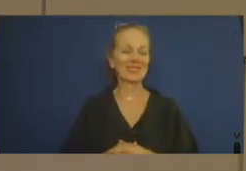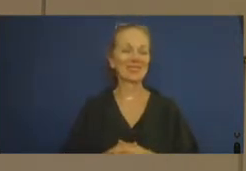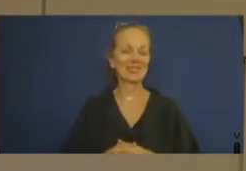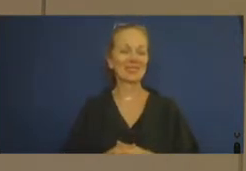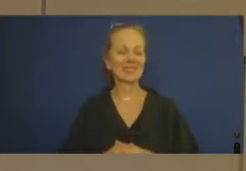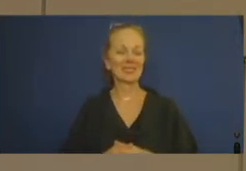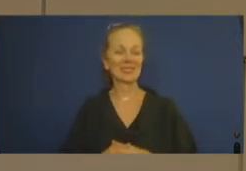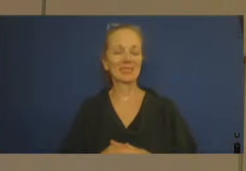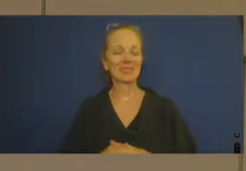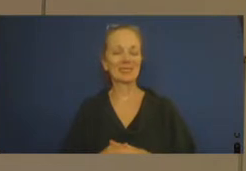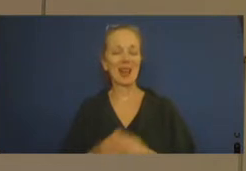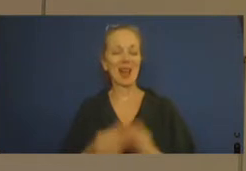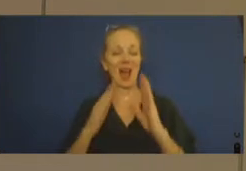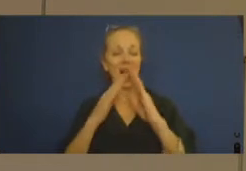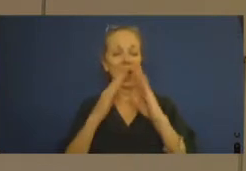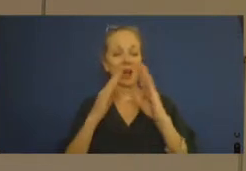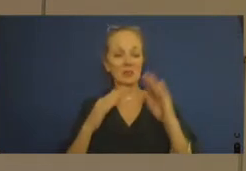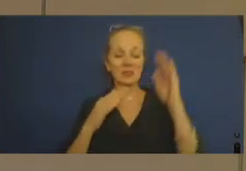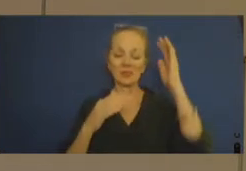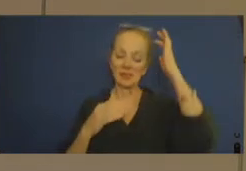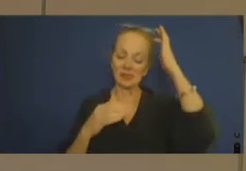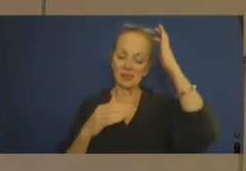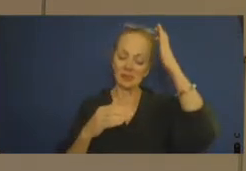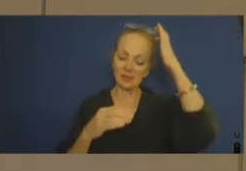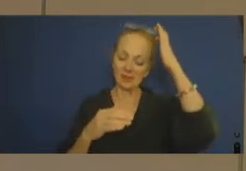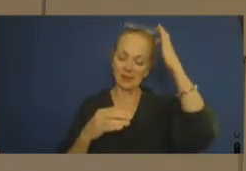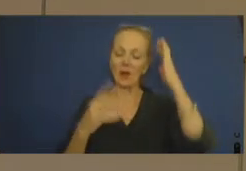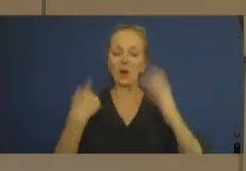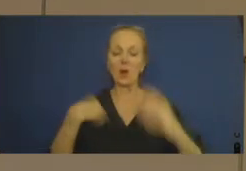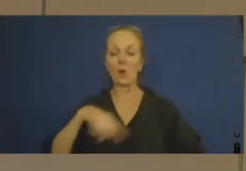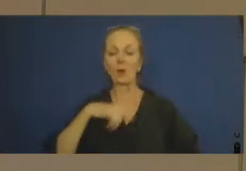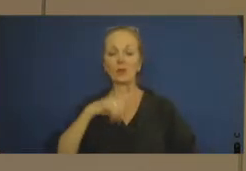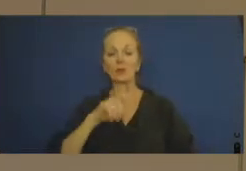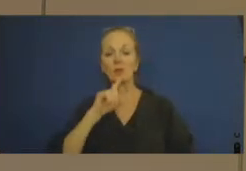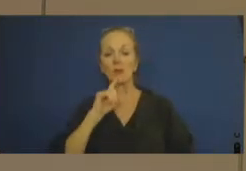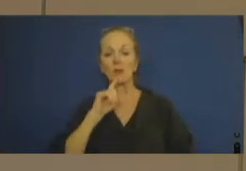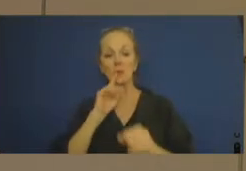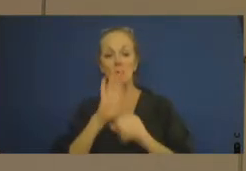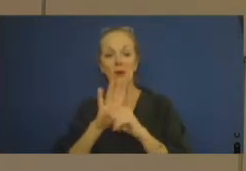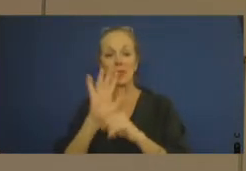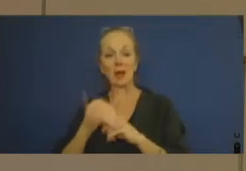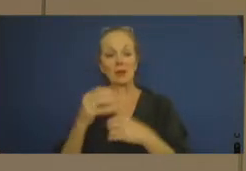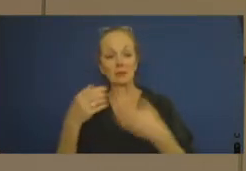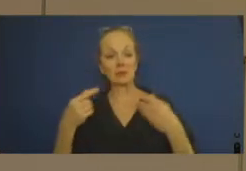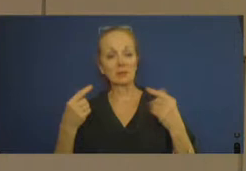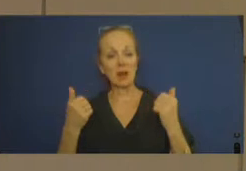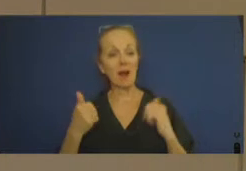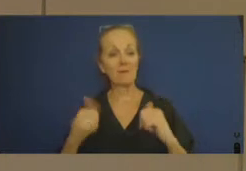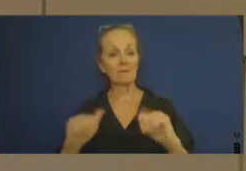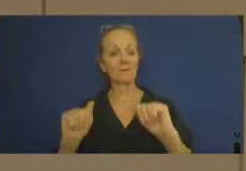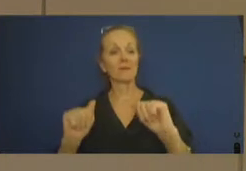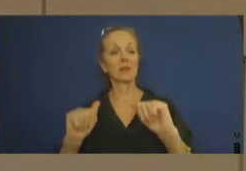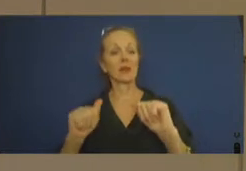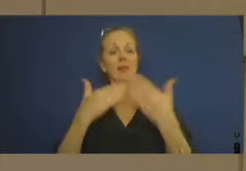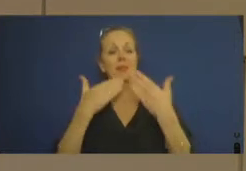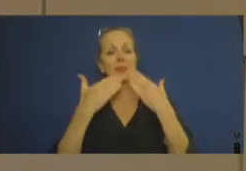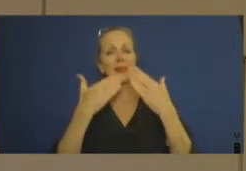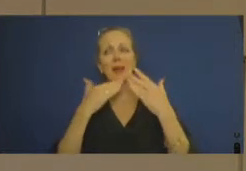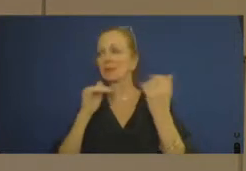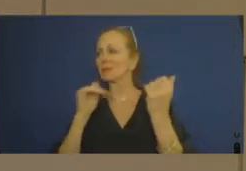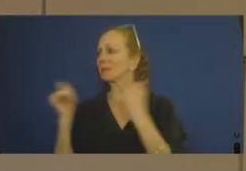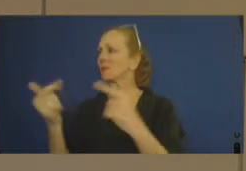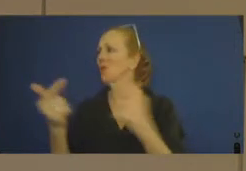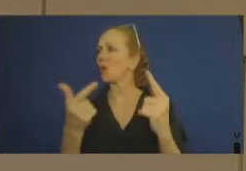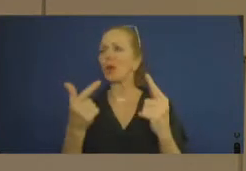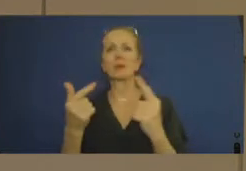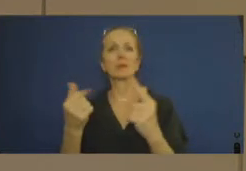stable housing, then we should be committed to that effort. So thank you, all of you who voted in support of